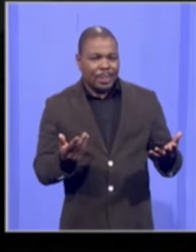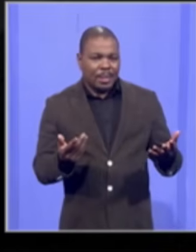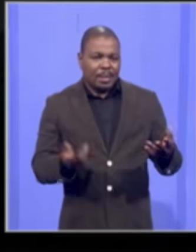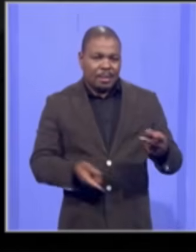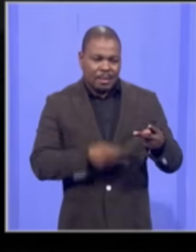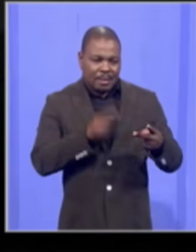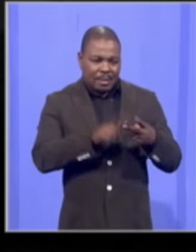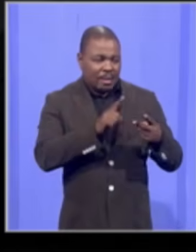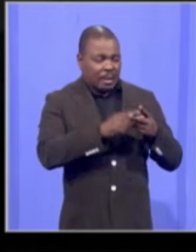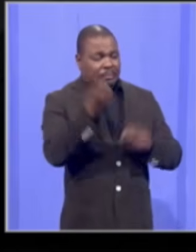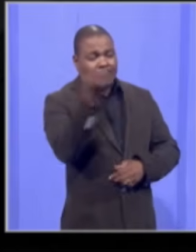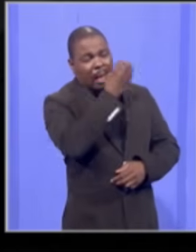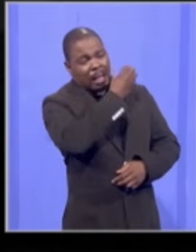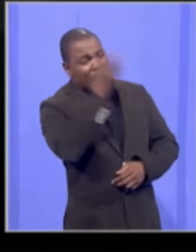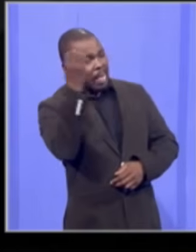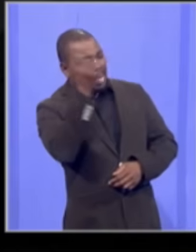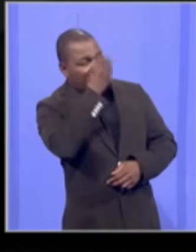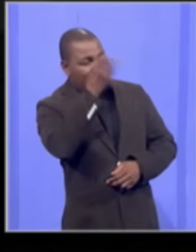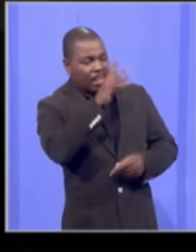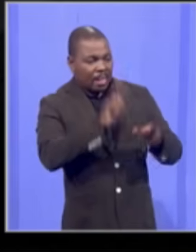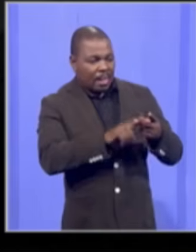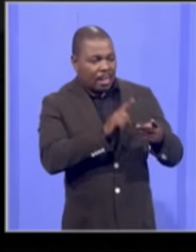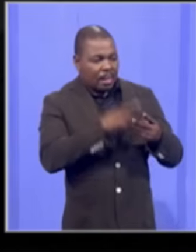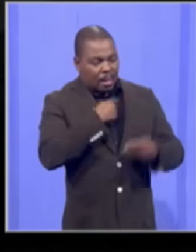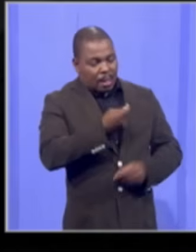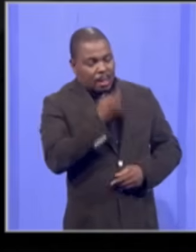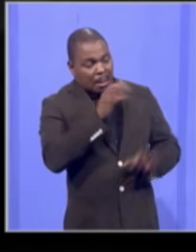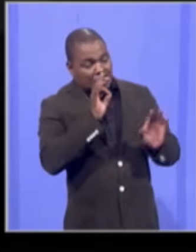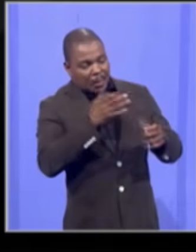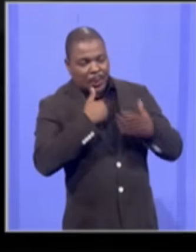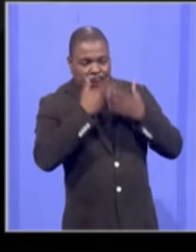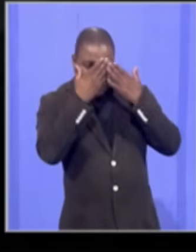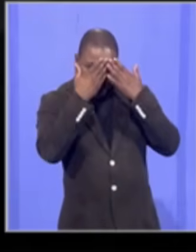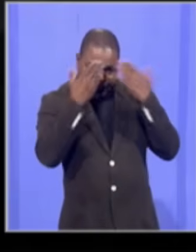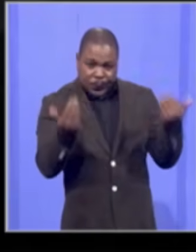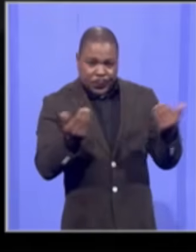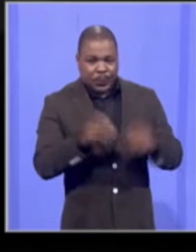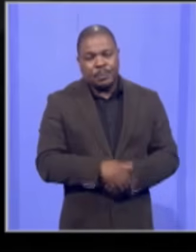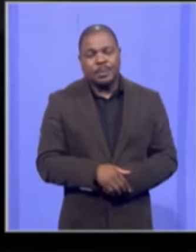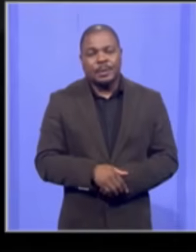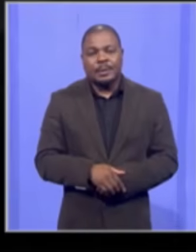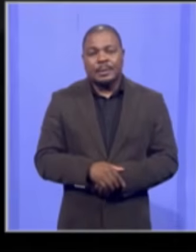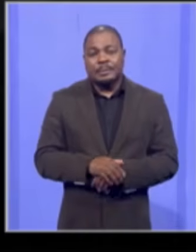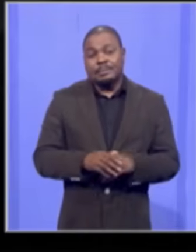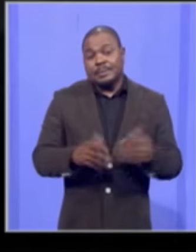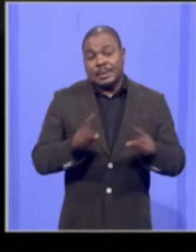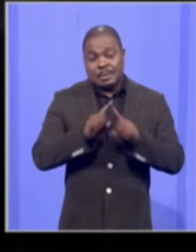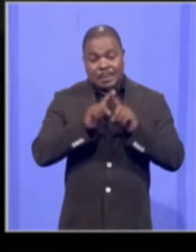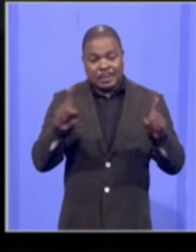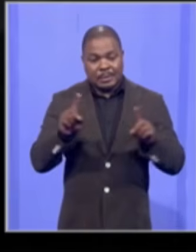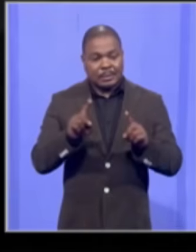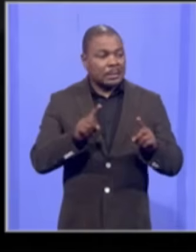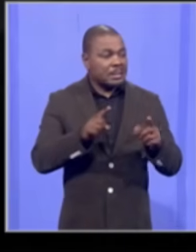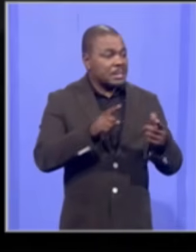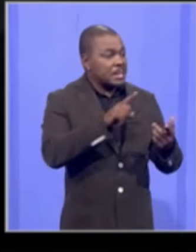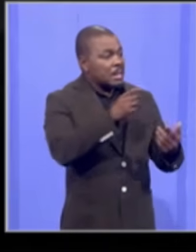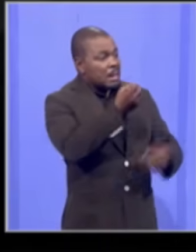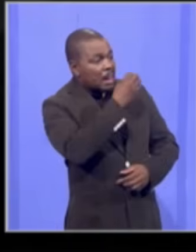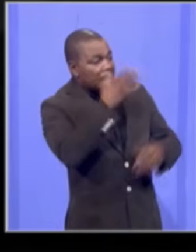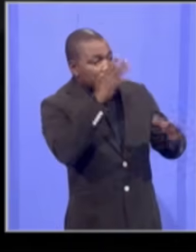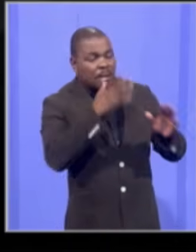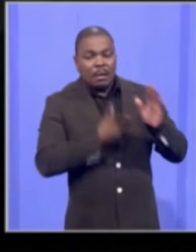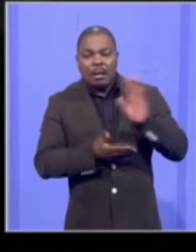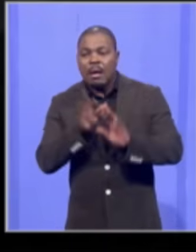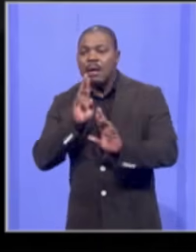Re thabelwa mashata ebile re sho re kry di-medication tse di tshwanetseng. Fela re tsebe gore o tshwanetse ho reporta kae